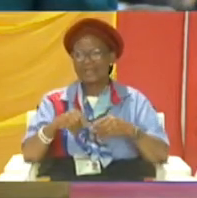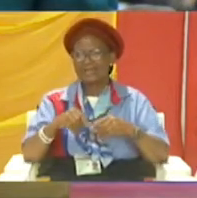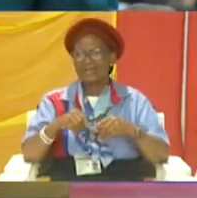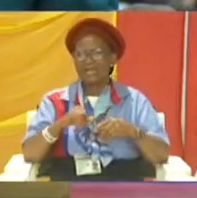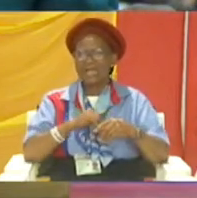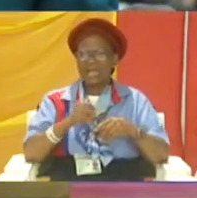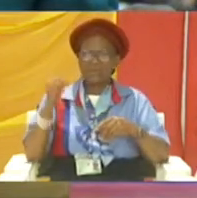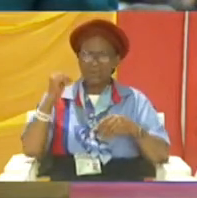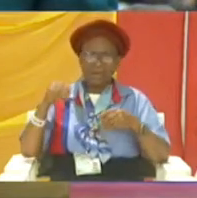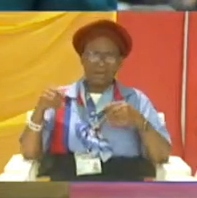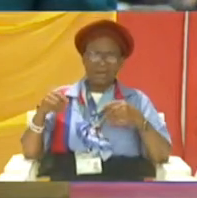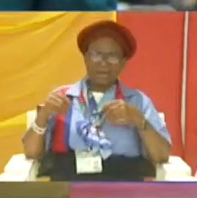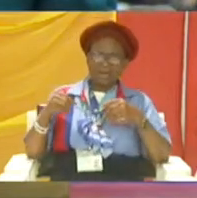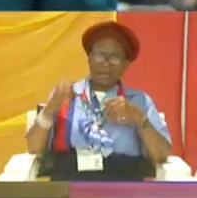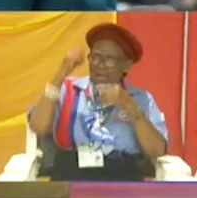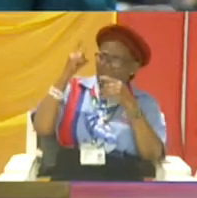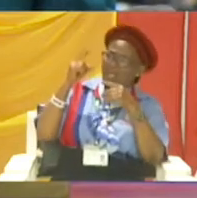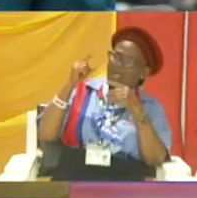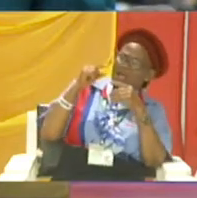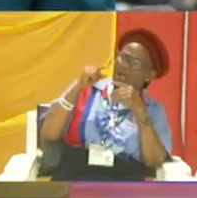was shocked.